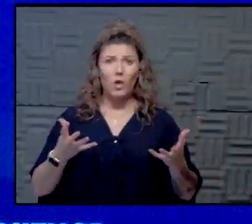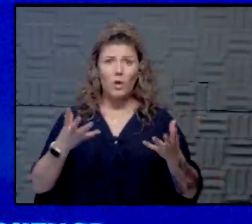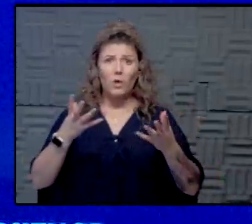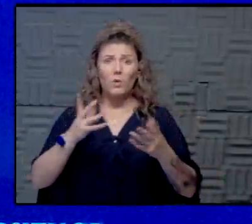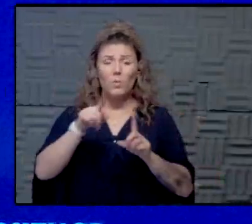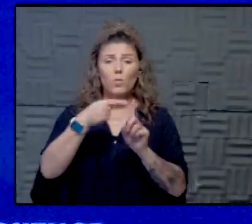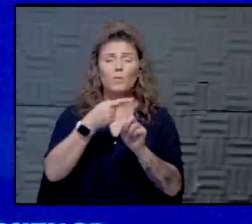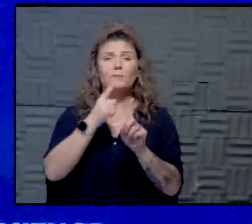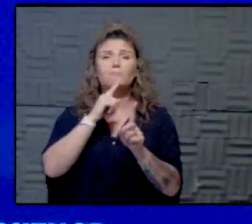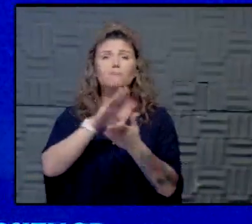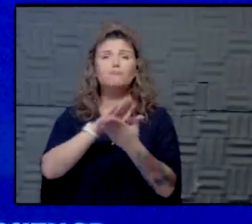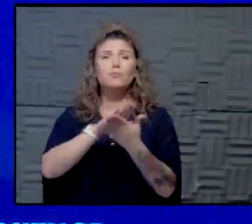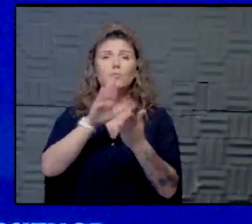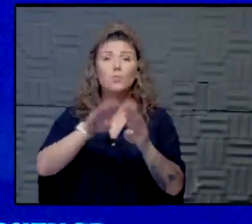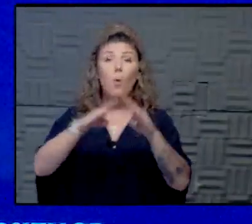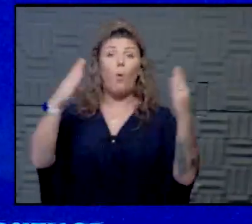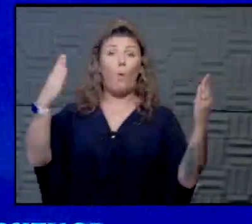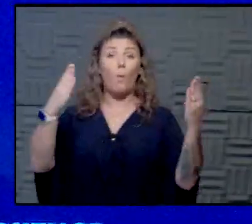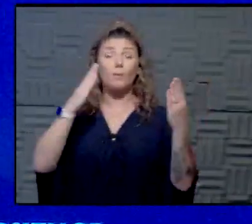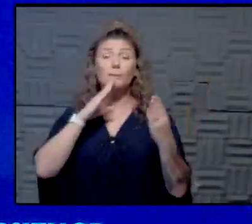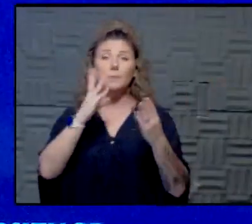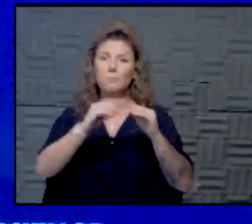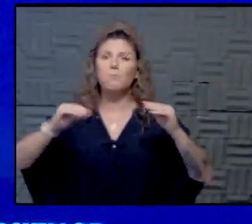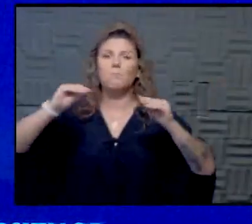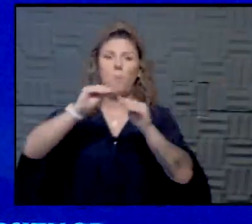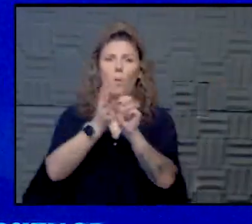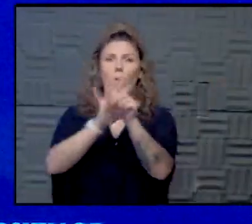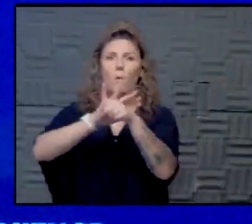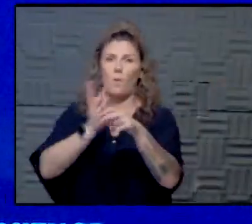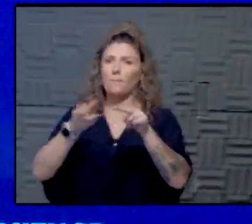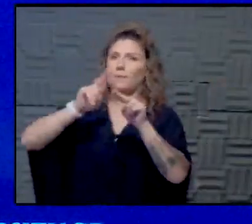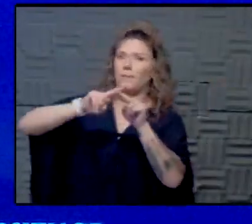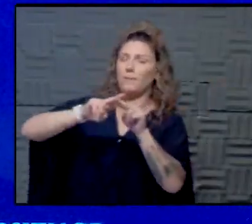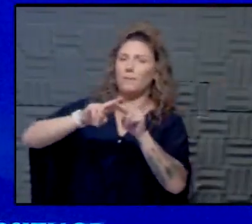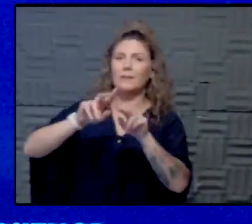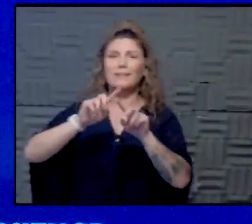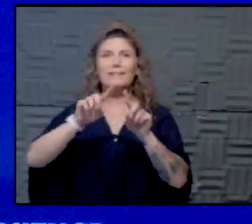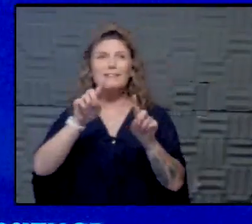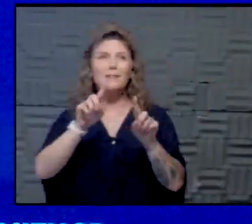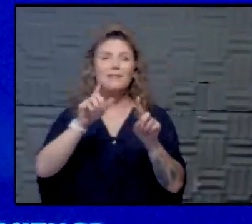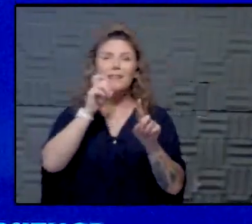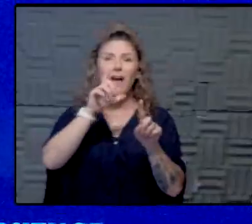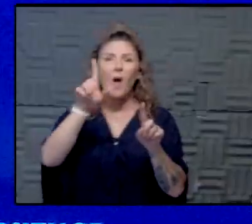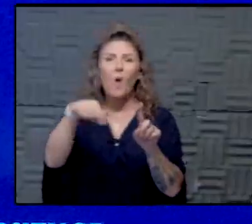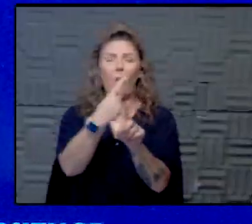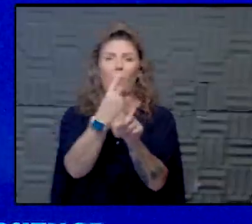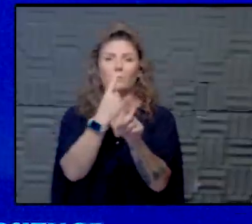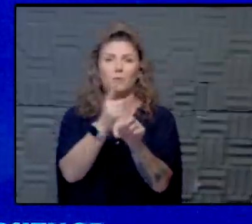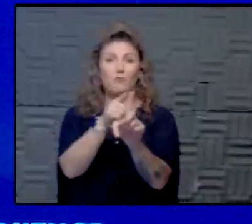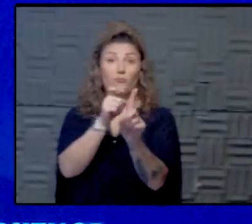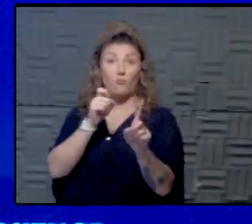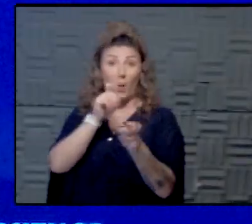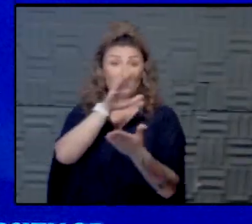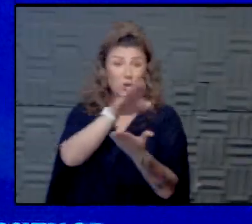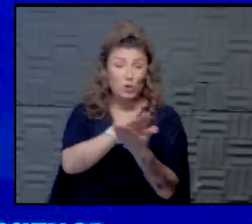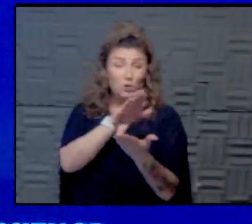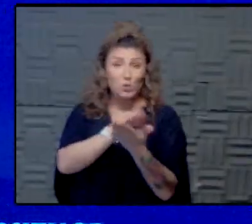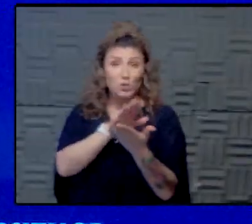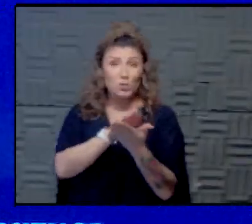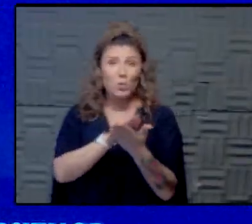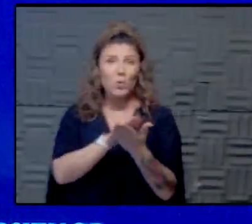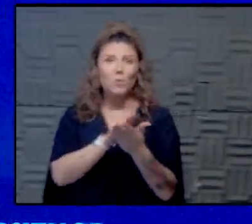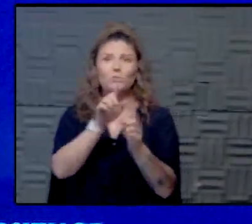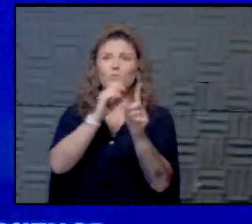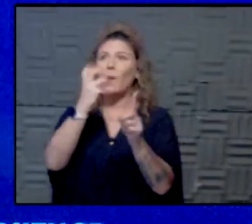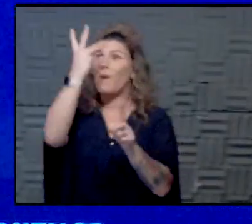cases. And it wasn't necessarily within the school environment, because all of those mitigation items were taken care of. Masking,